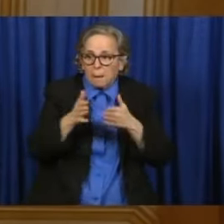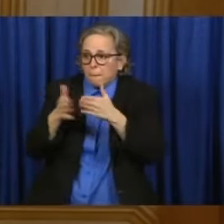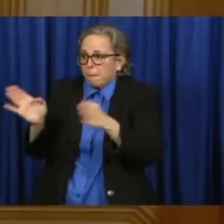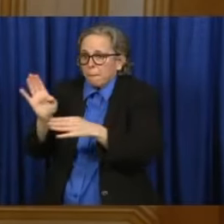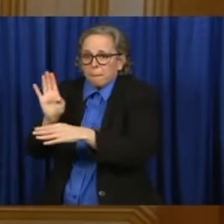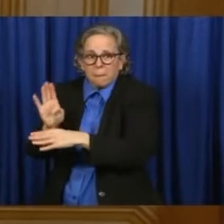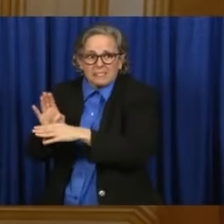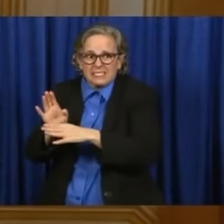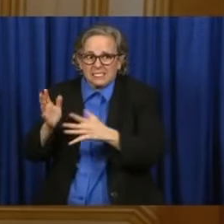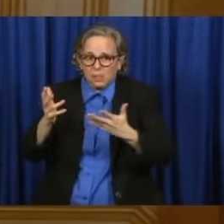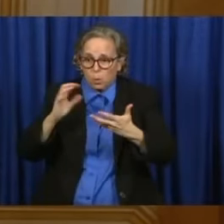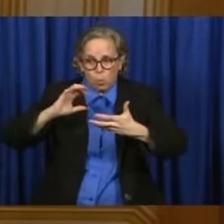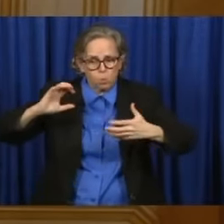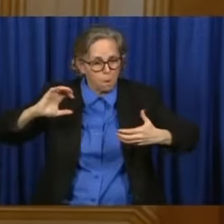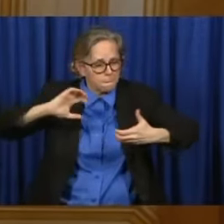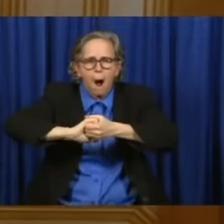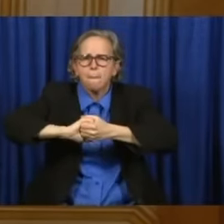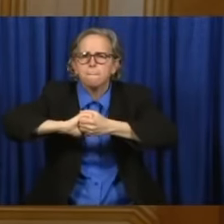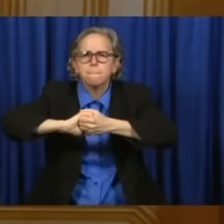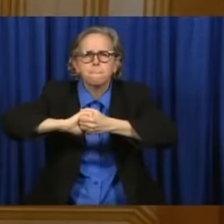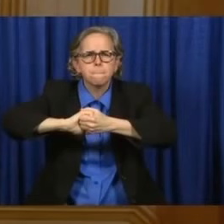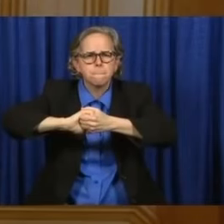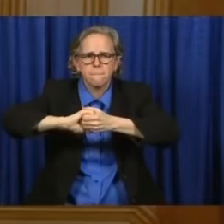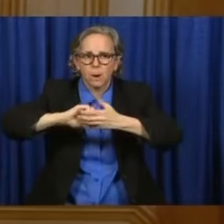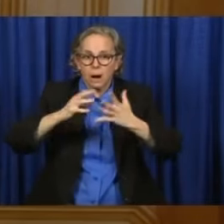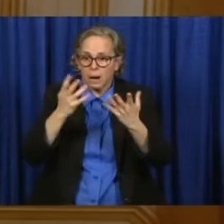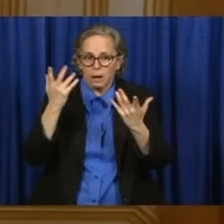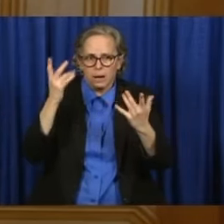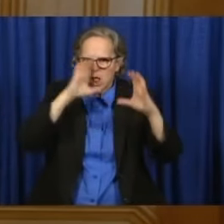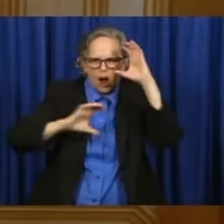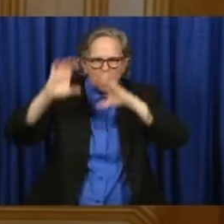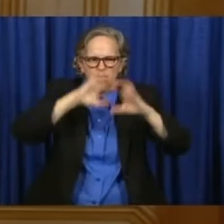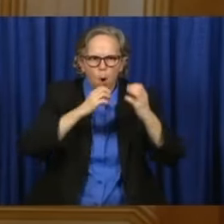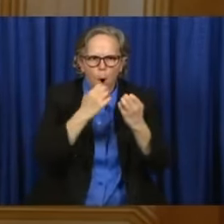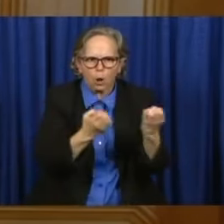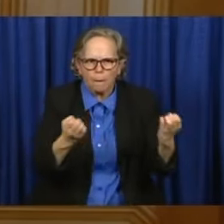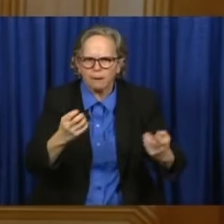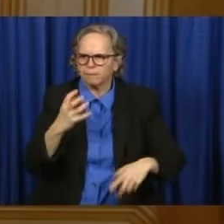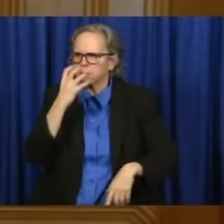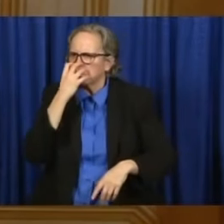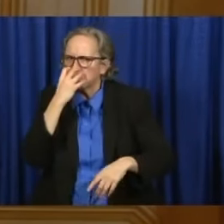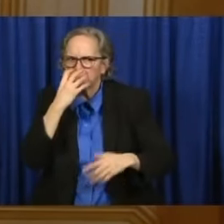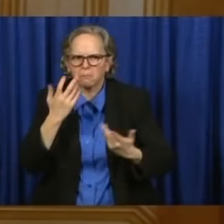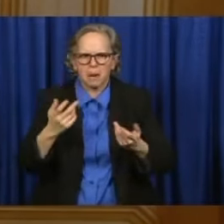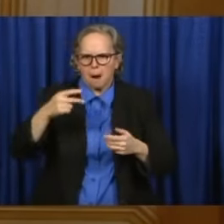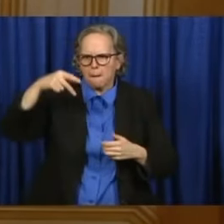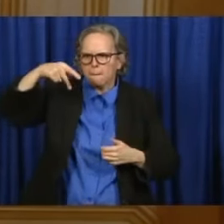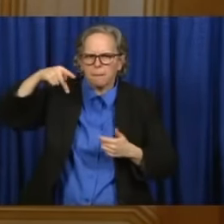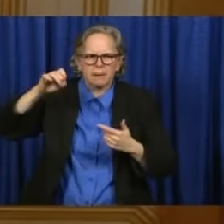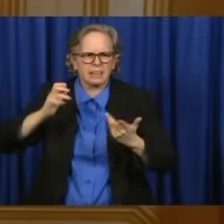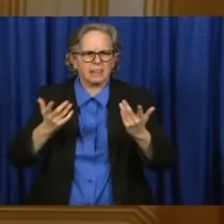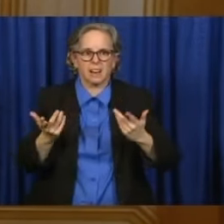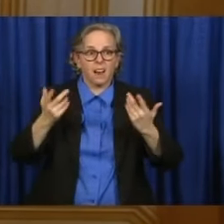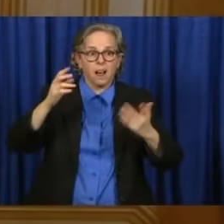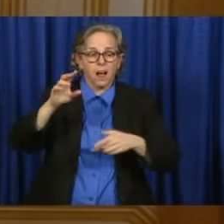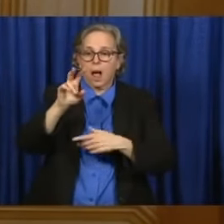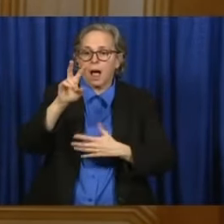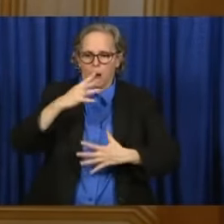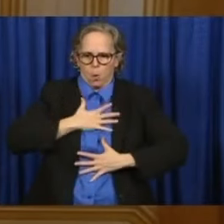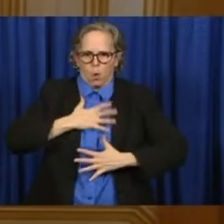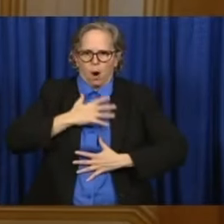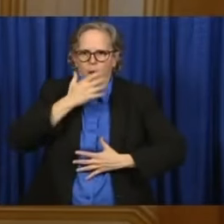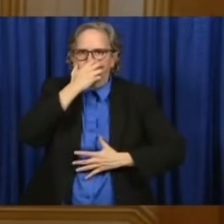this, to find the equipment, to find the N95 masks, to find the ventilators. We have people